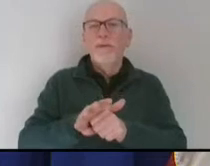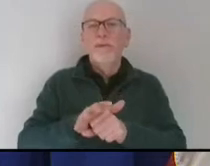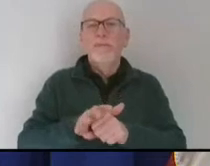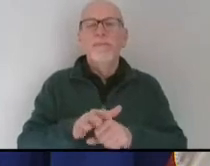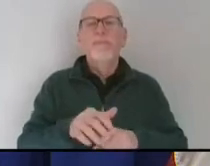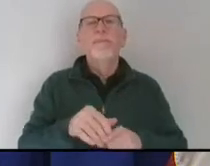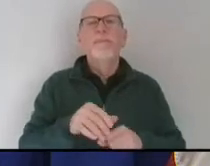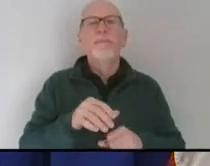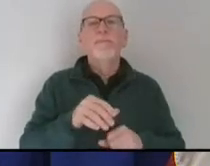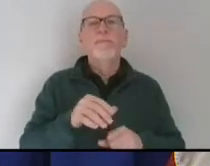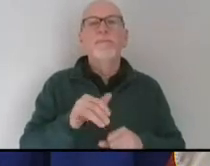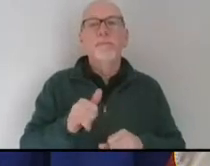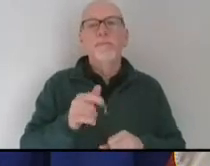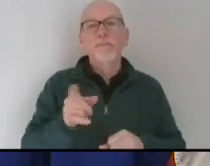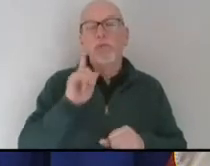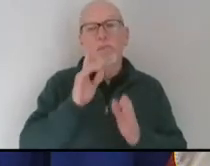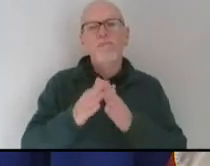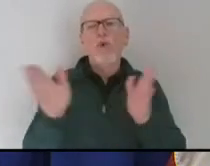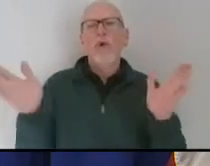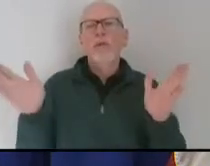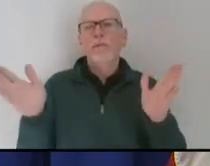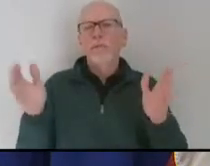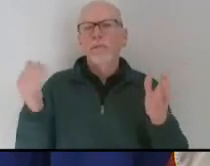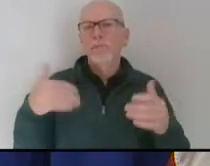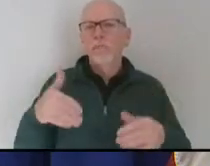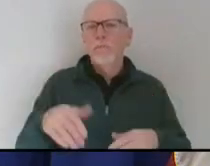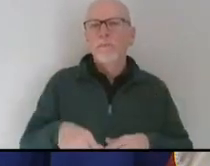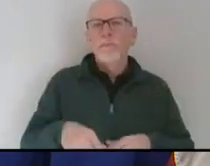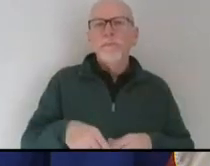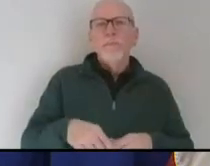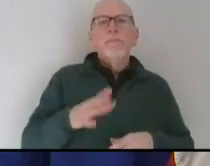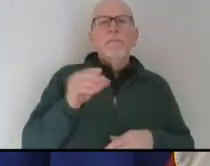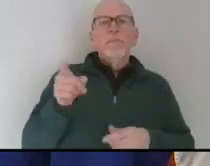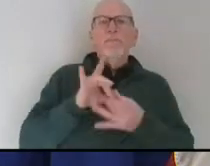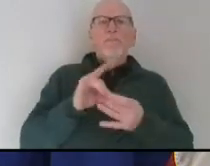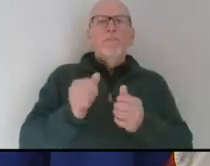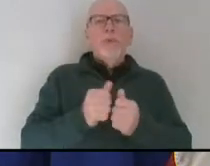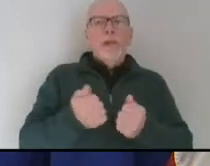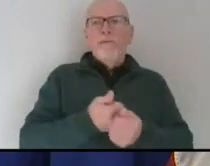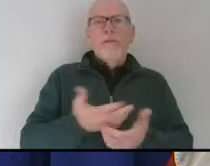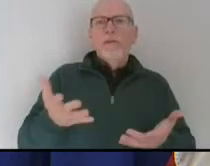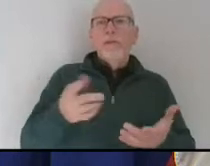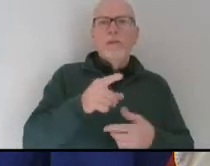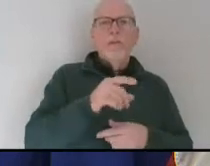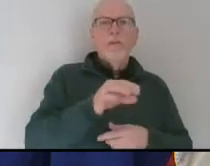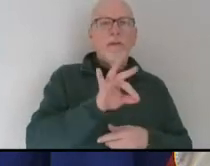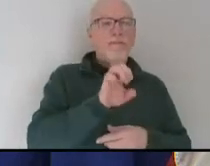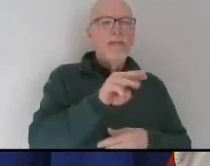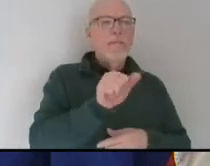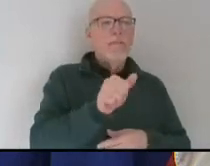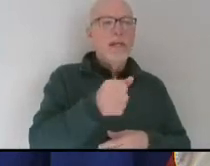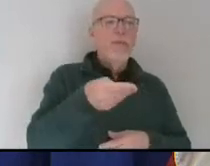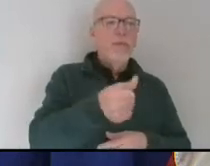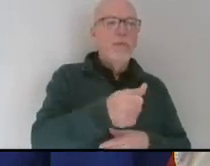and which were broad and had to do with everything from FEMA reimbursement